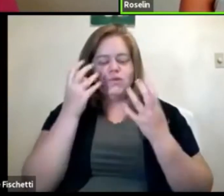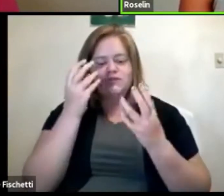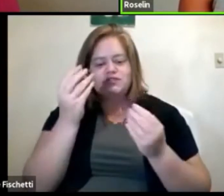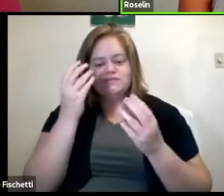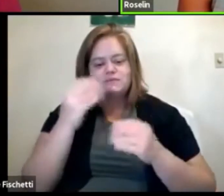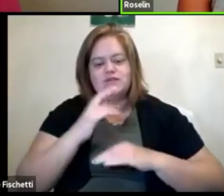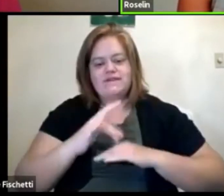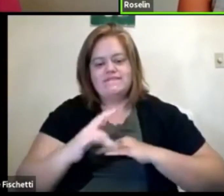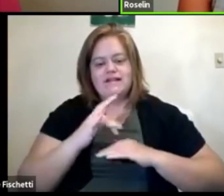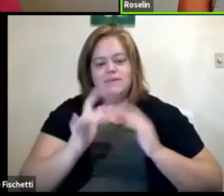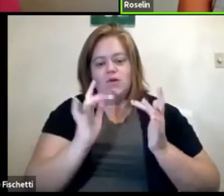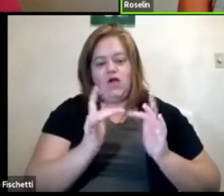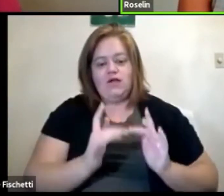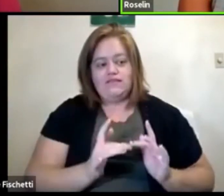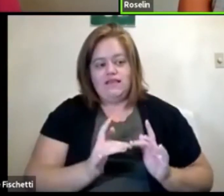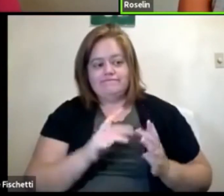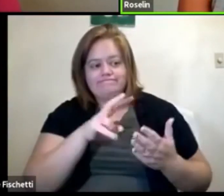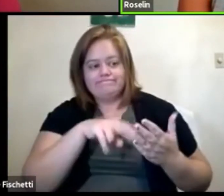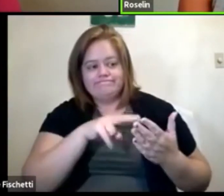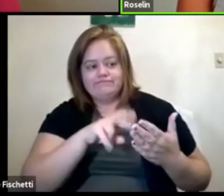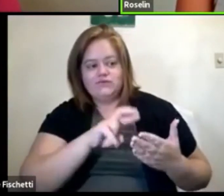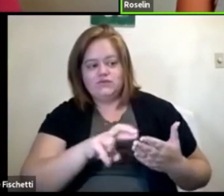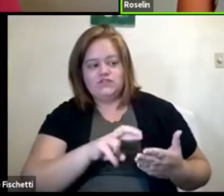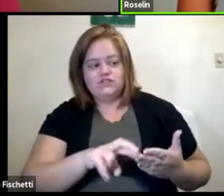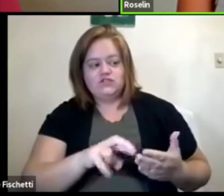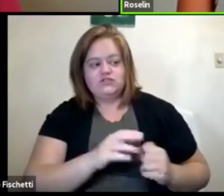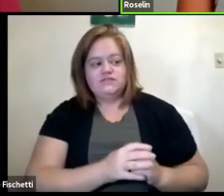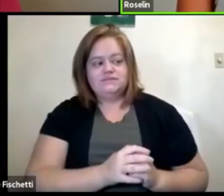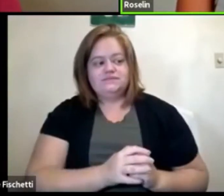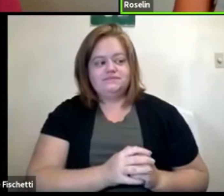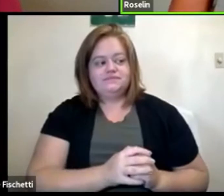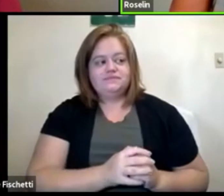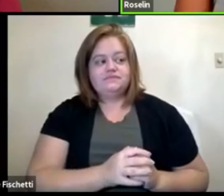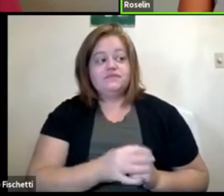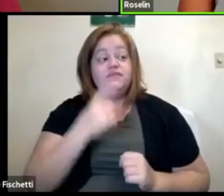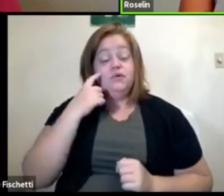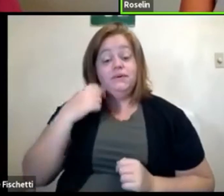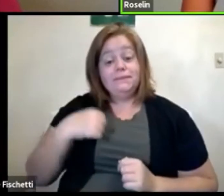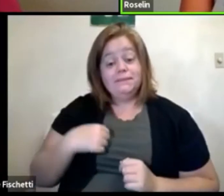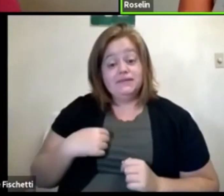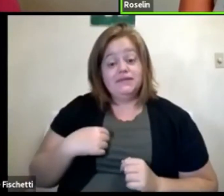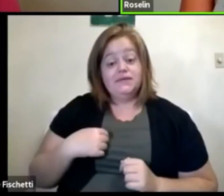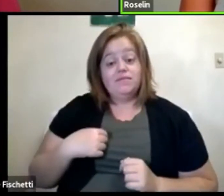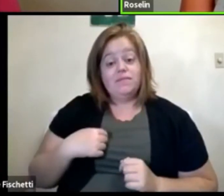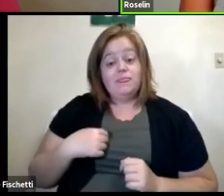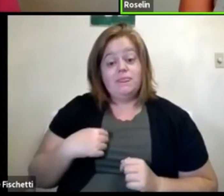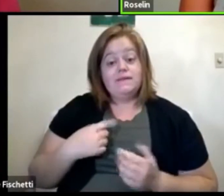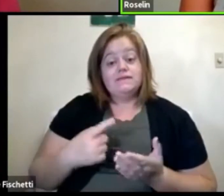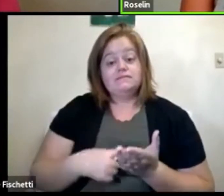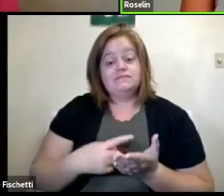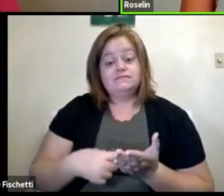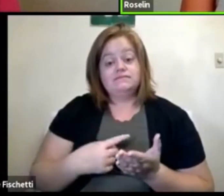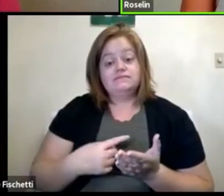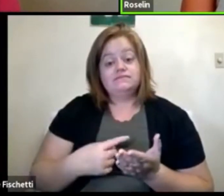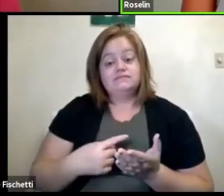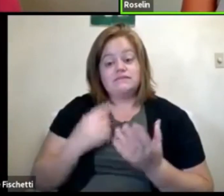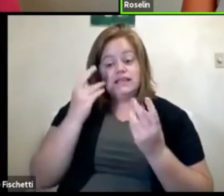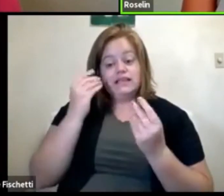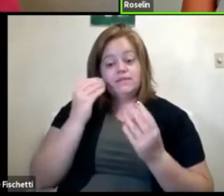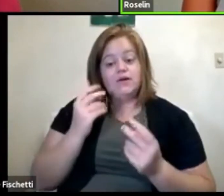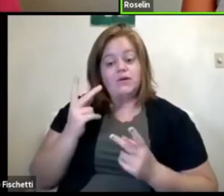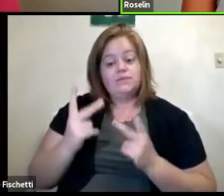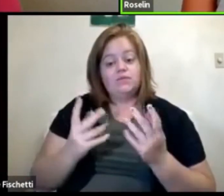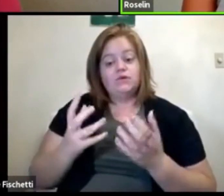there. And for me, when I look at like people that wants to join